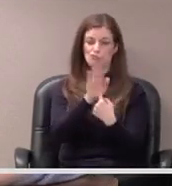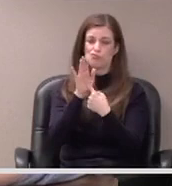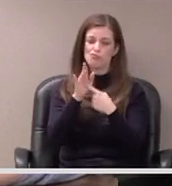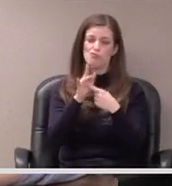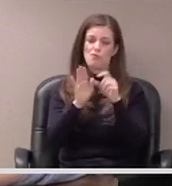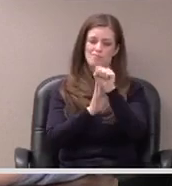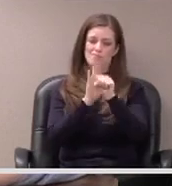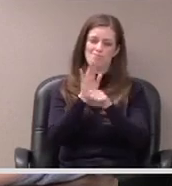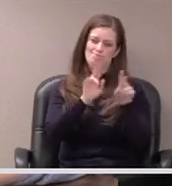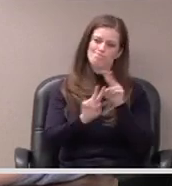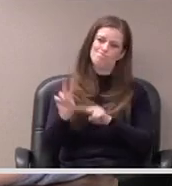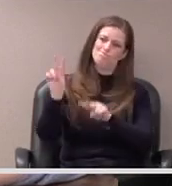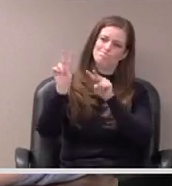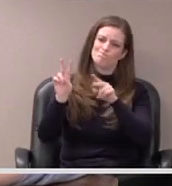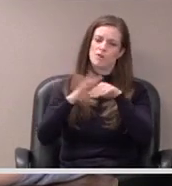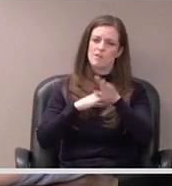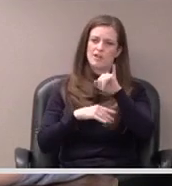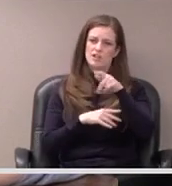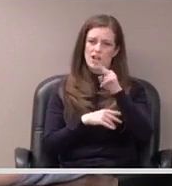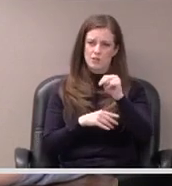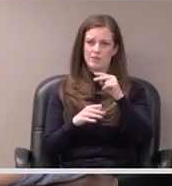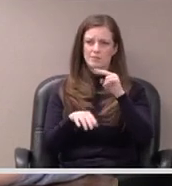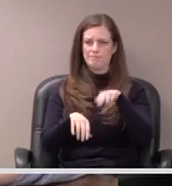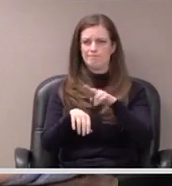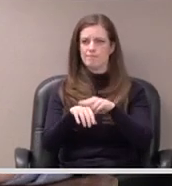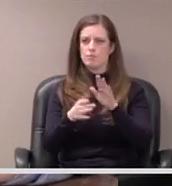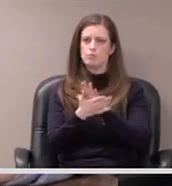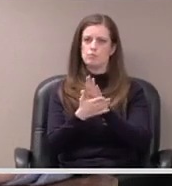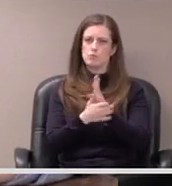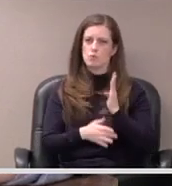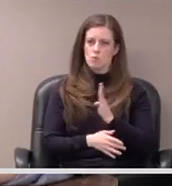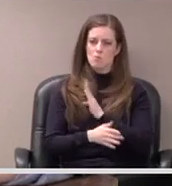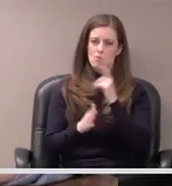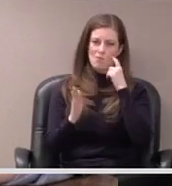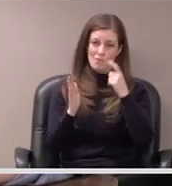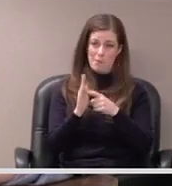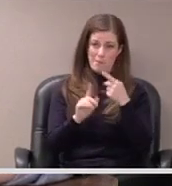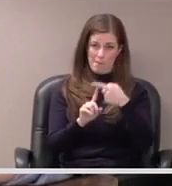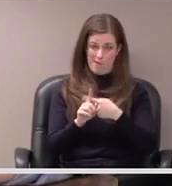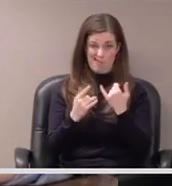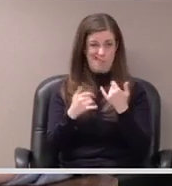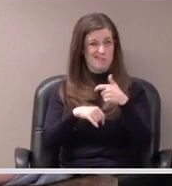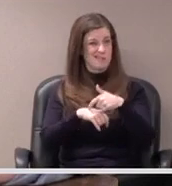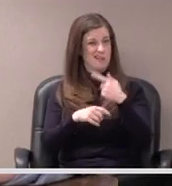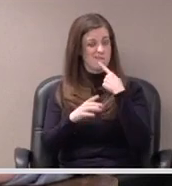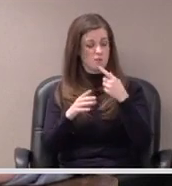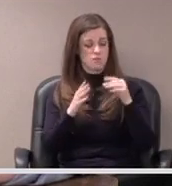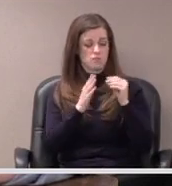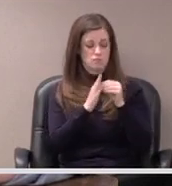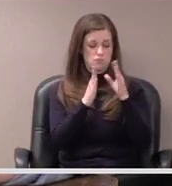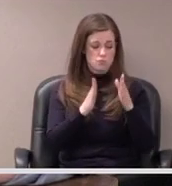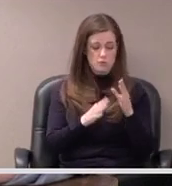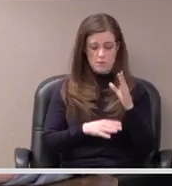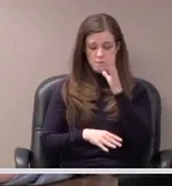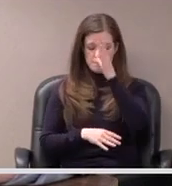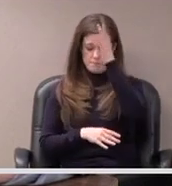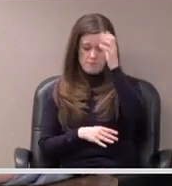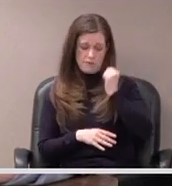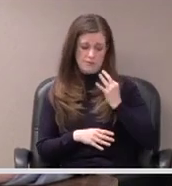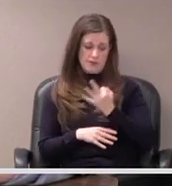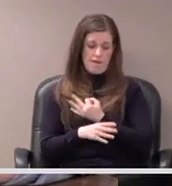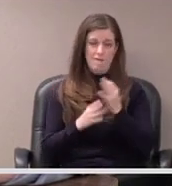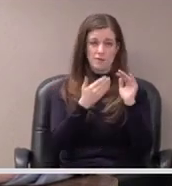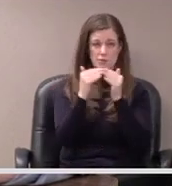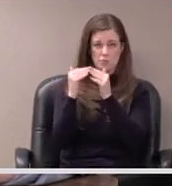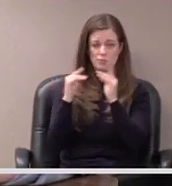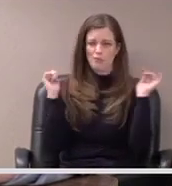observance of January as National School Board Recognition Month. This is a time for students, parents, staff, and the community to join together